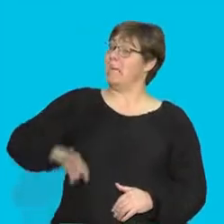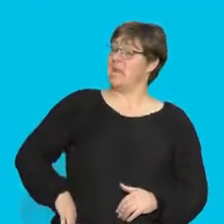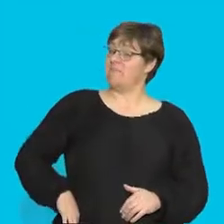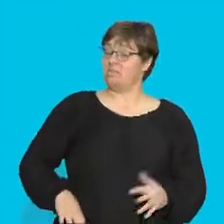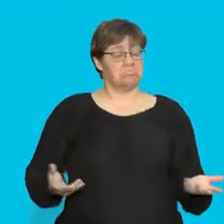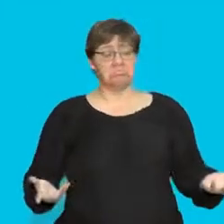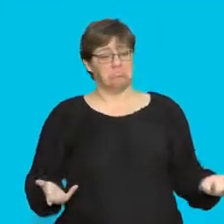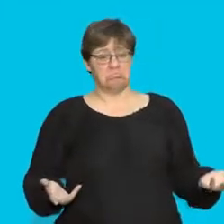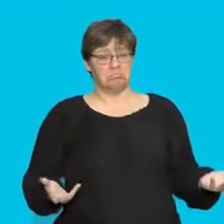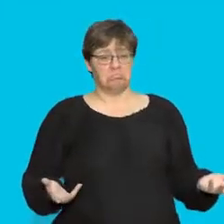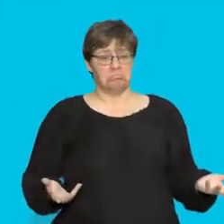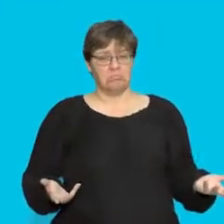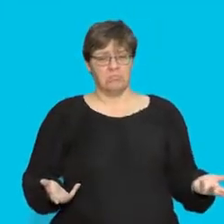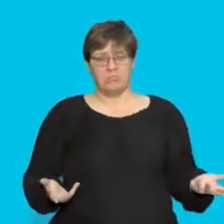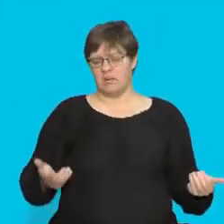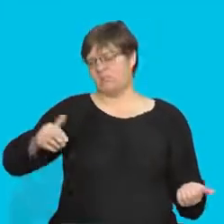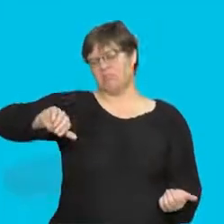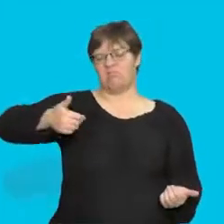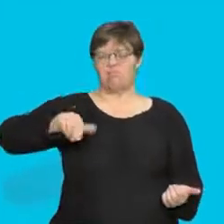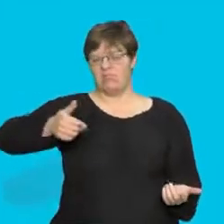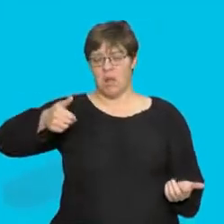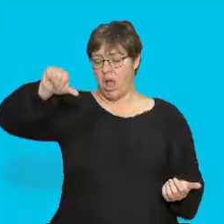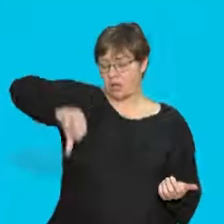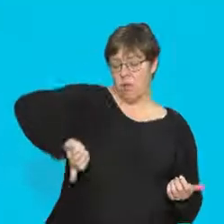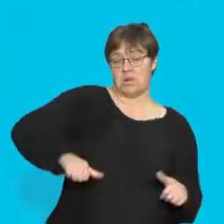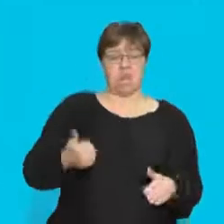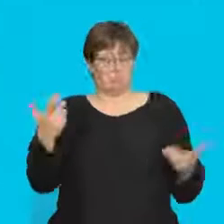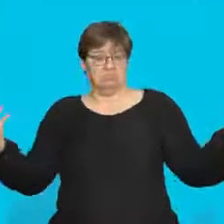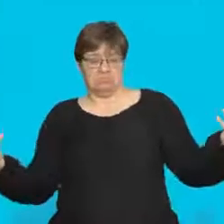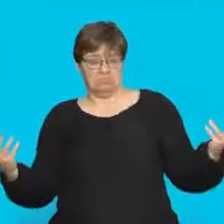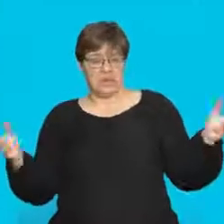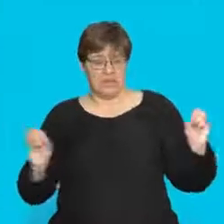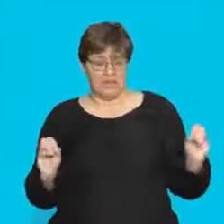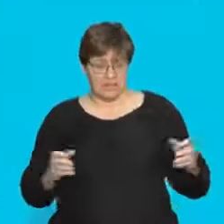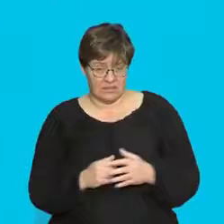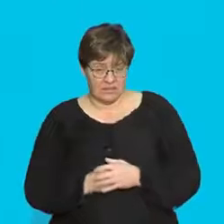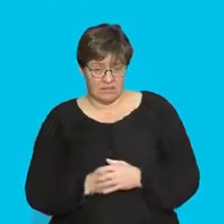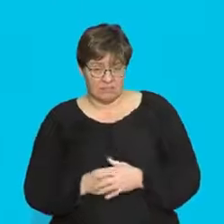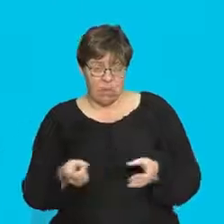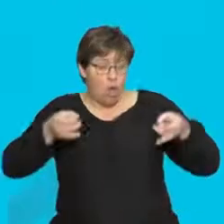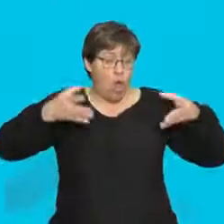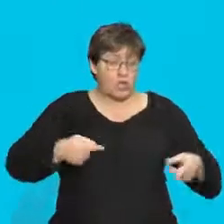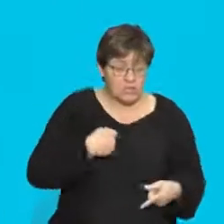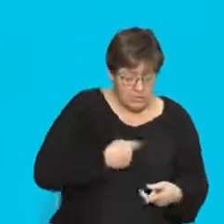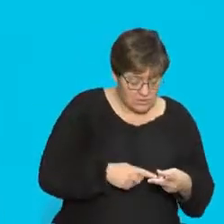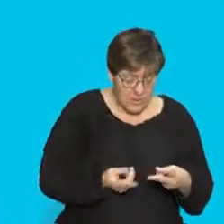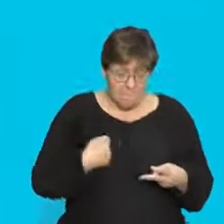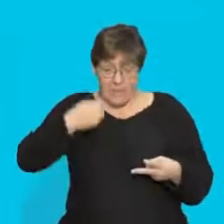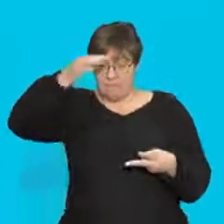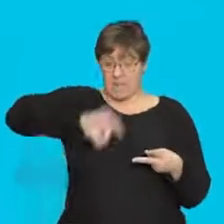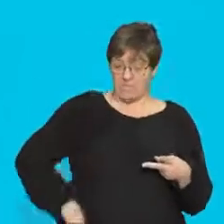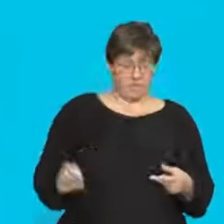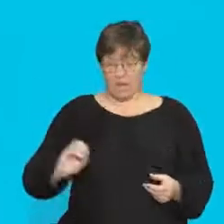harmed, but it doesn't benefit either. It's kind of, whatever. It doesn't hurt